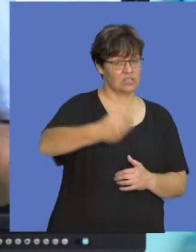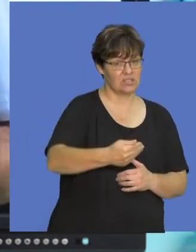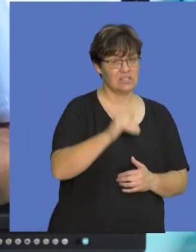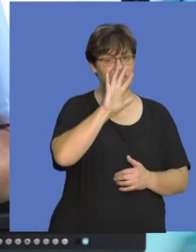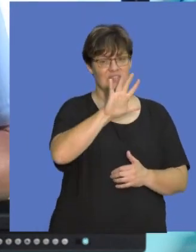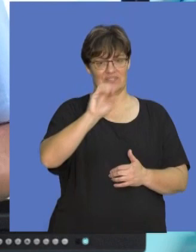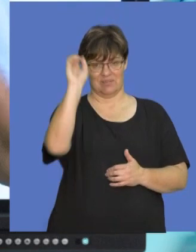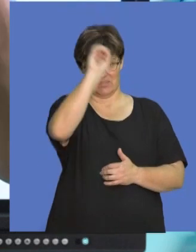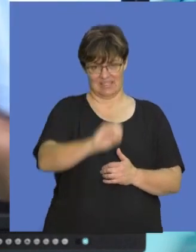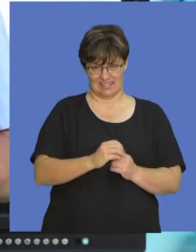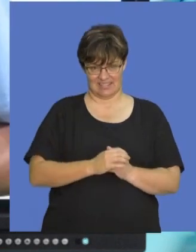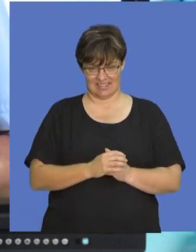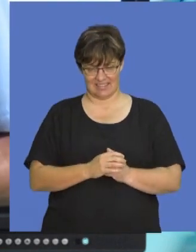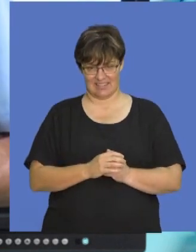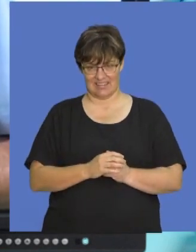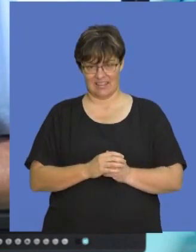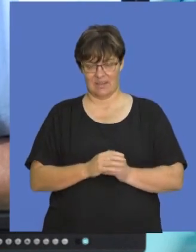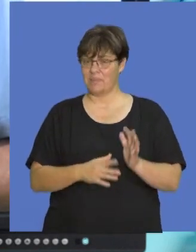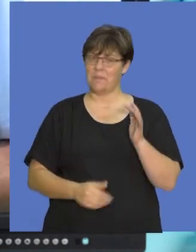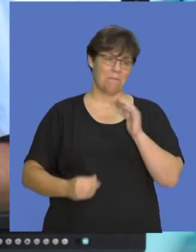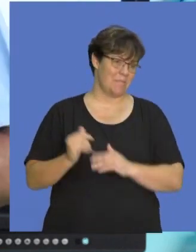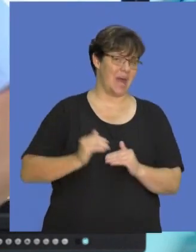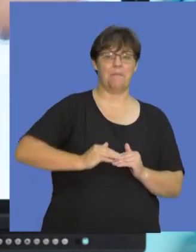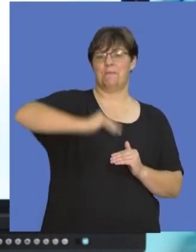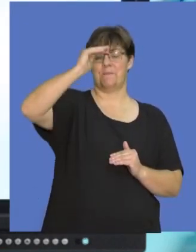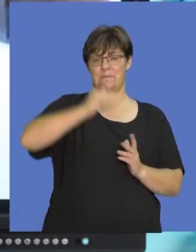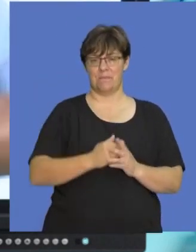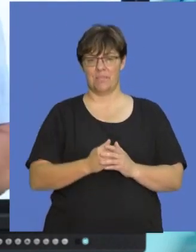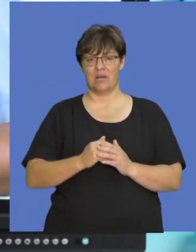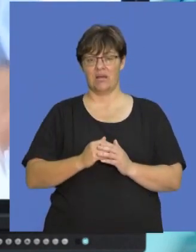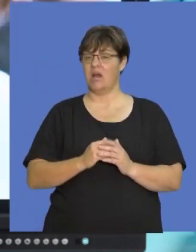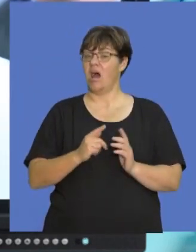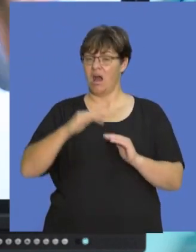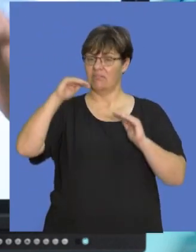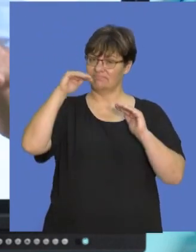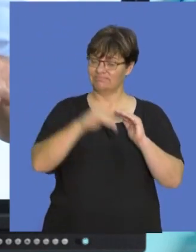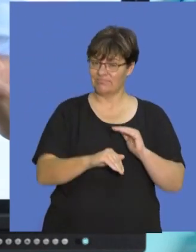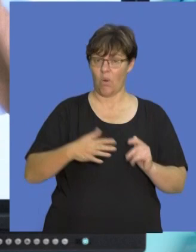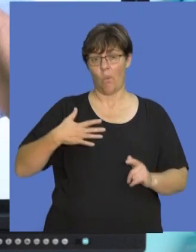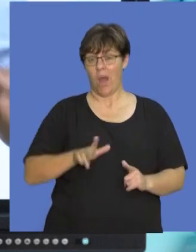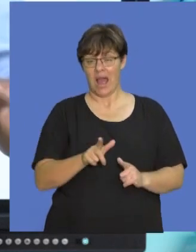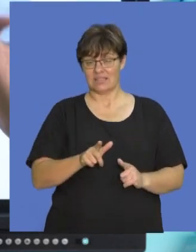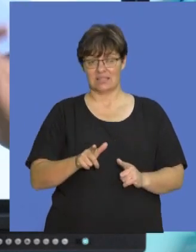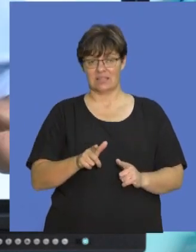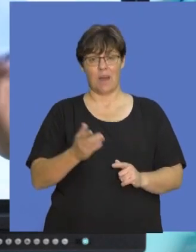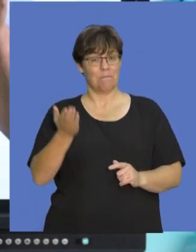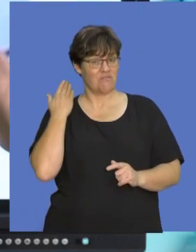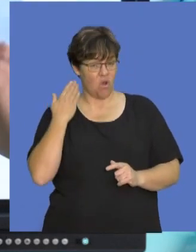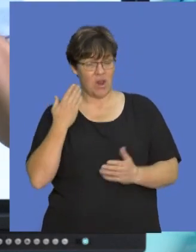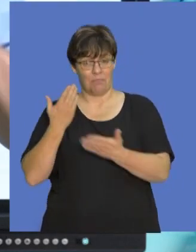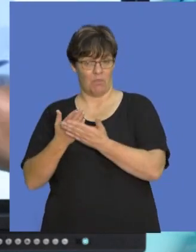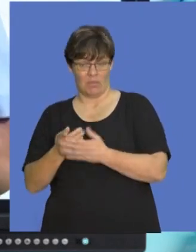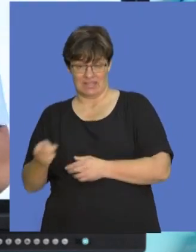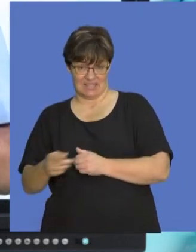relative frequency is 50%. It's gone back up. It hasn't gone to where we wanted it to